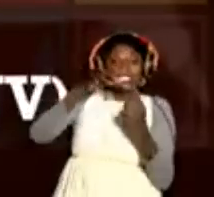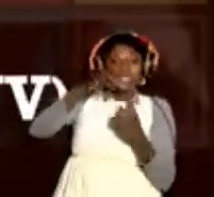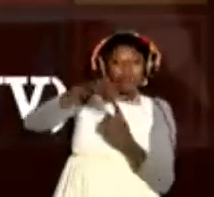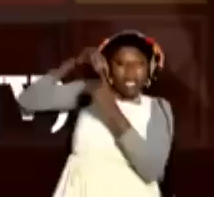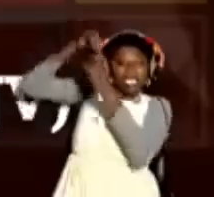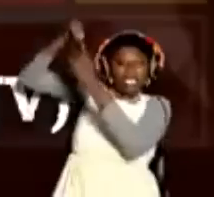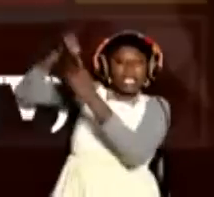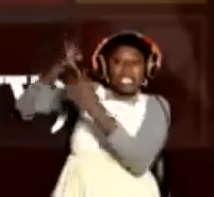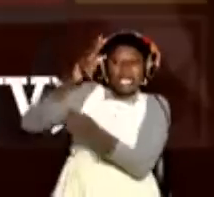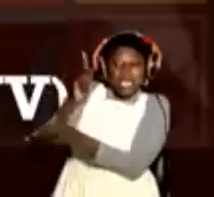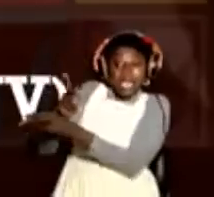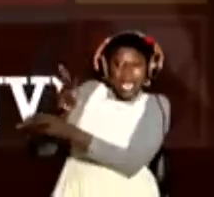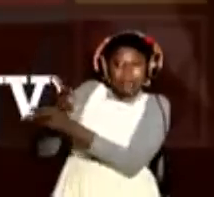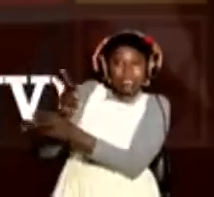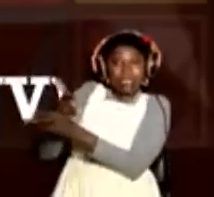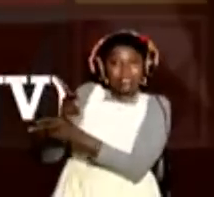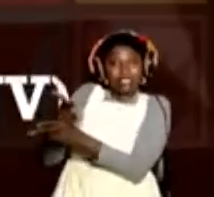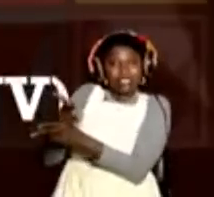specially kept,